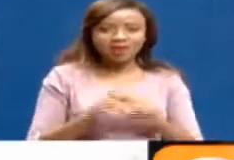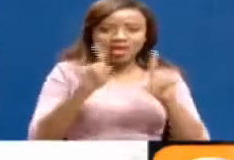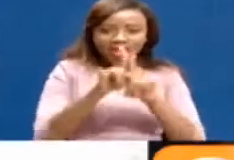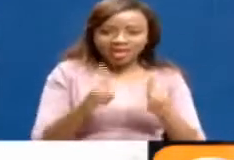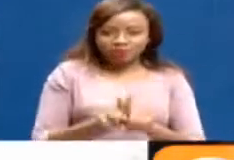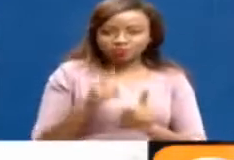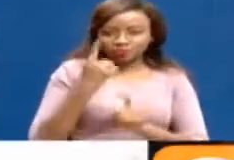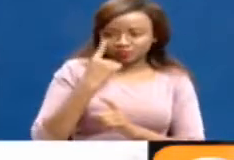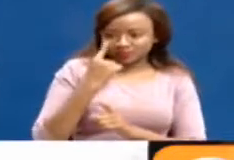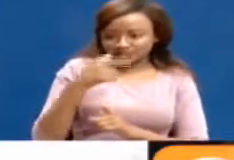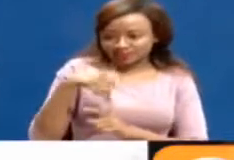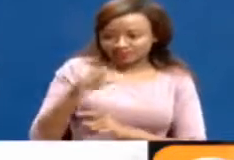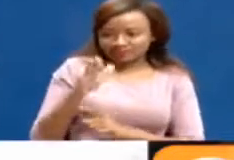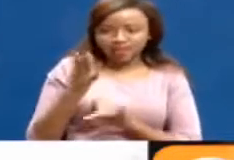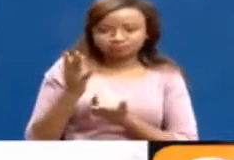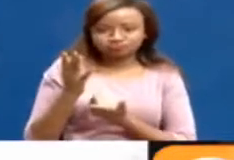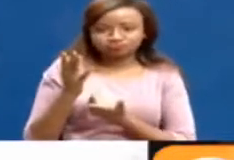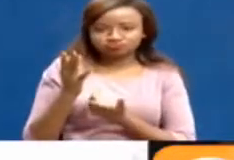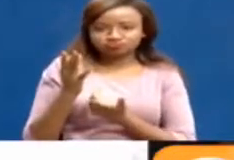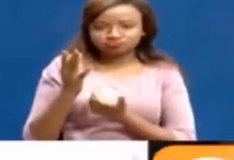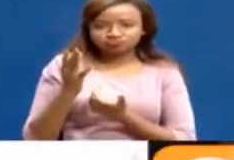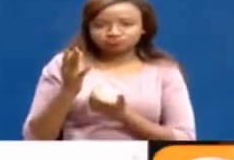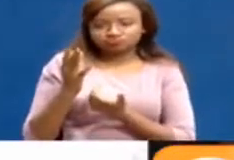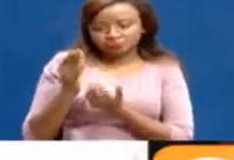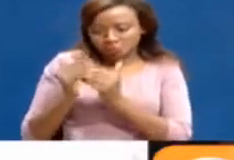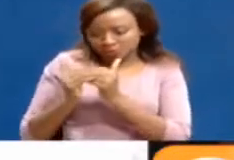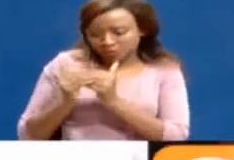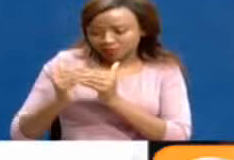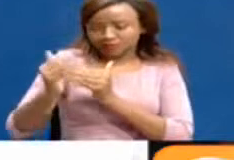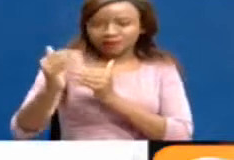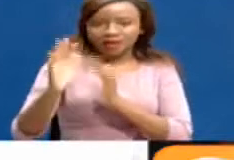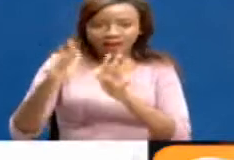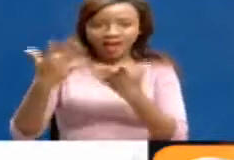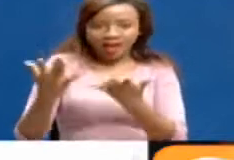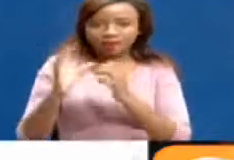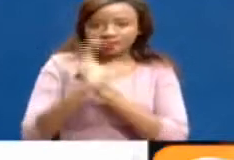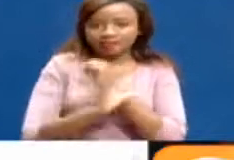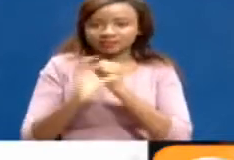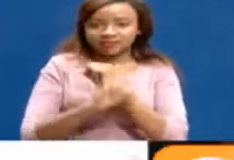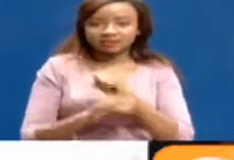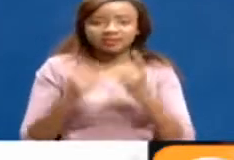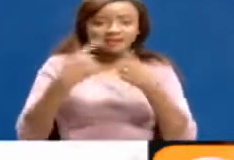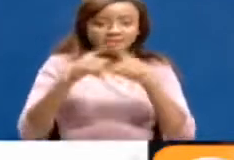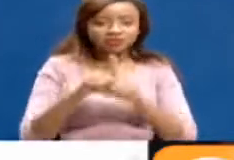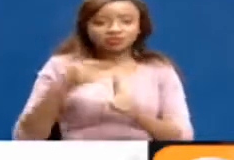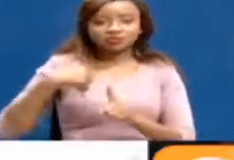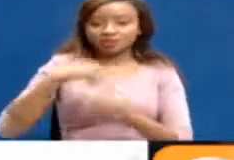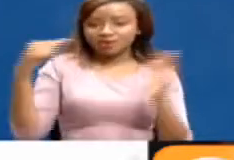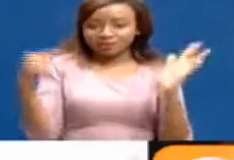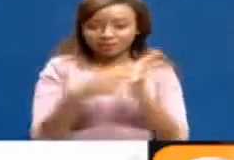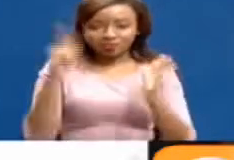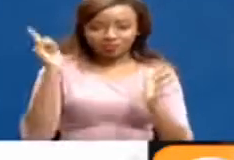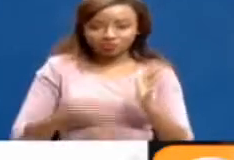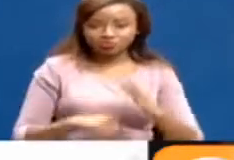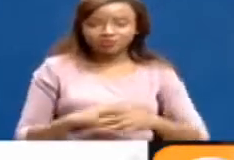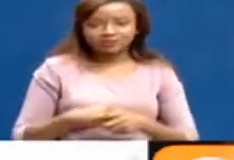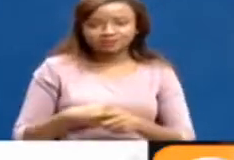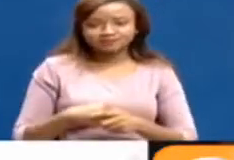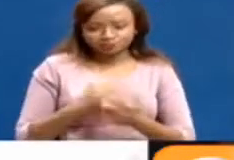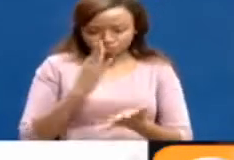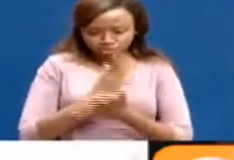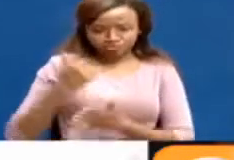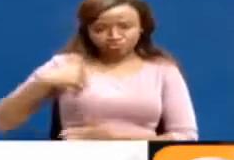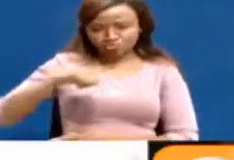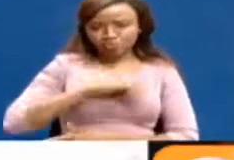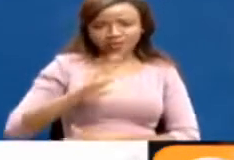comparative jurisdictions, really where we should be as a country. Okay. But if you allow me, Jeff, I must say that we are really